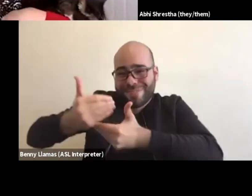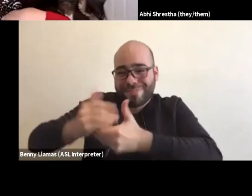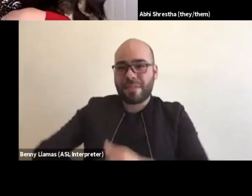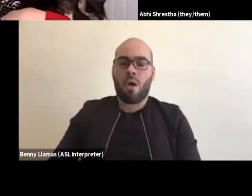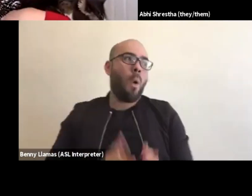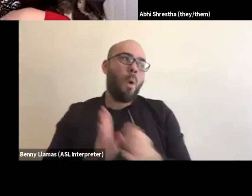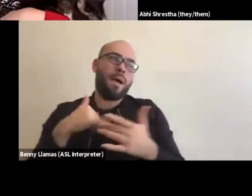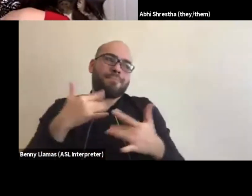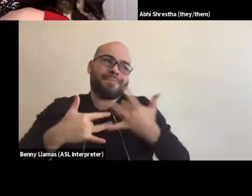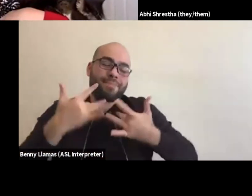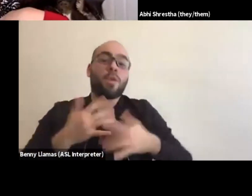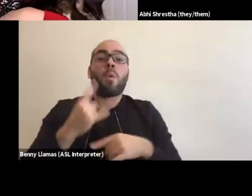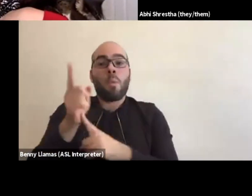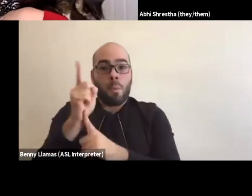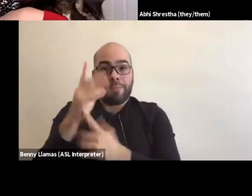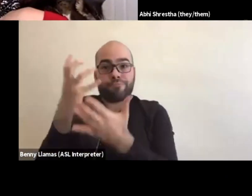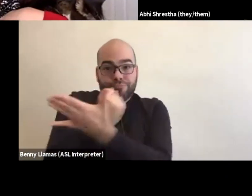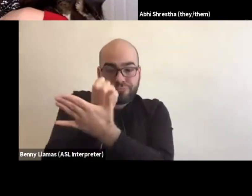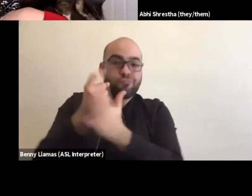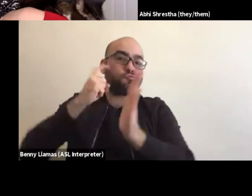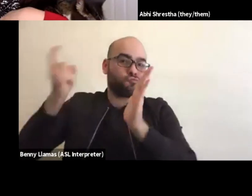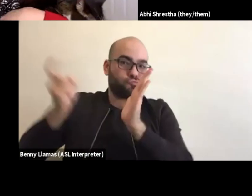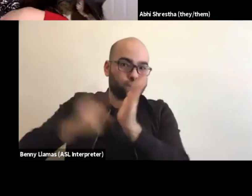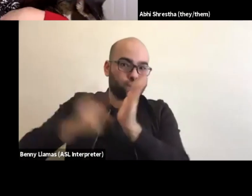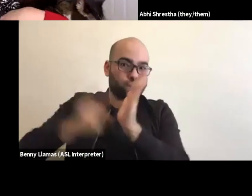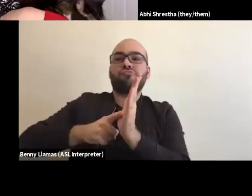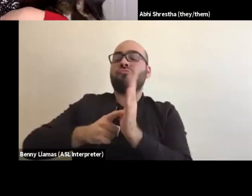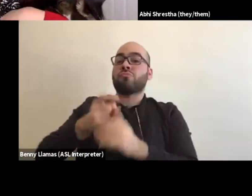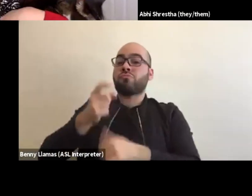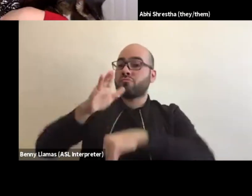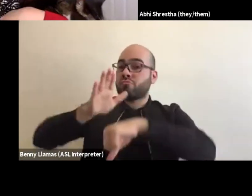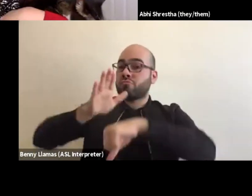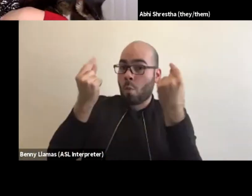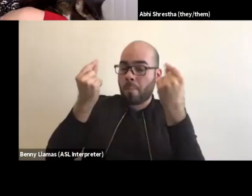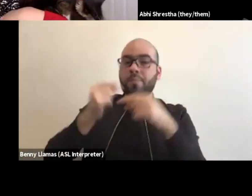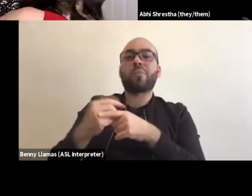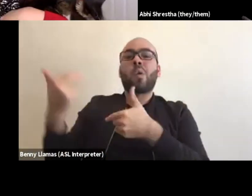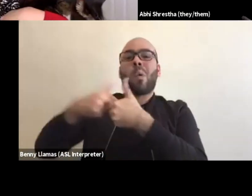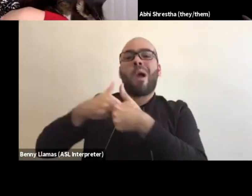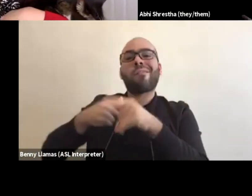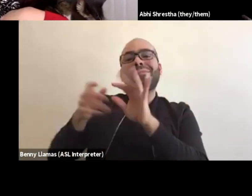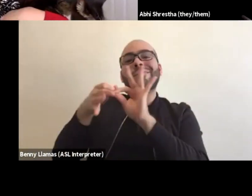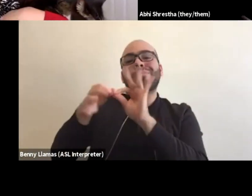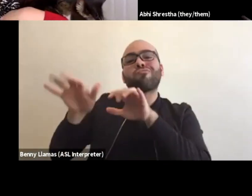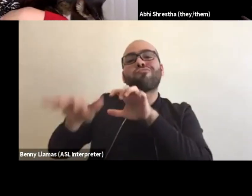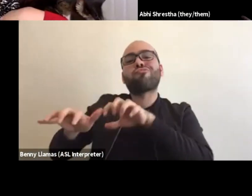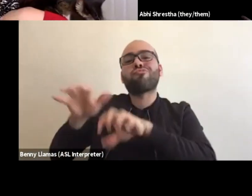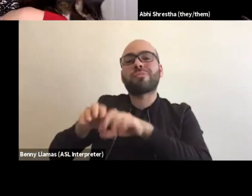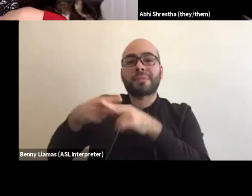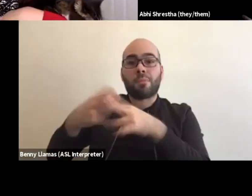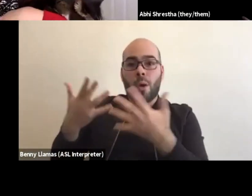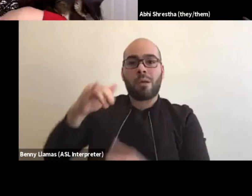wanted to take a moment to also mention that we are also joined by captioner Jessica Spriggs with